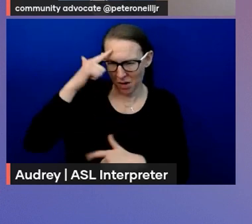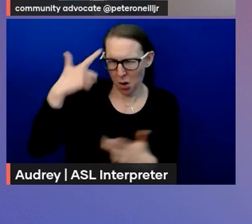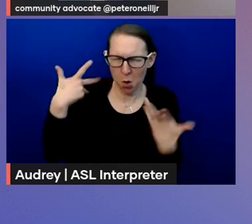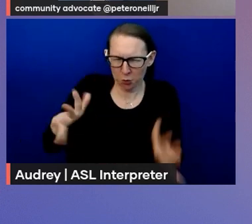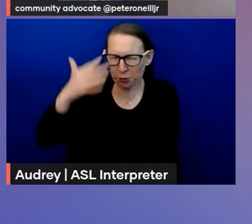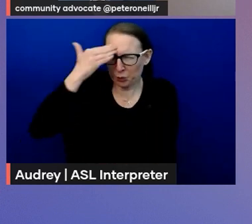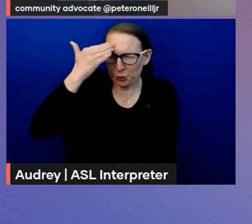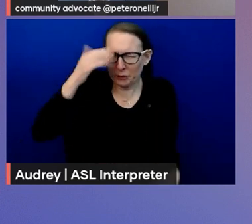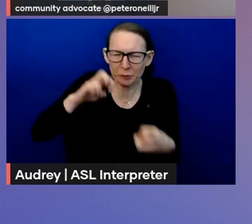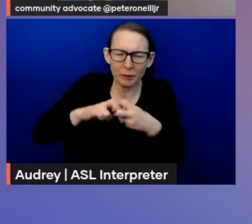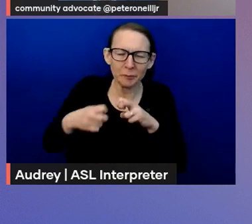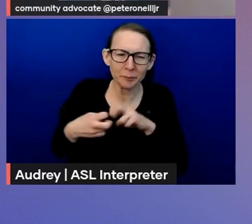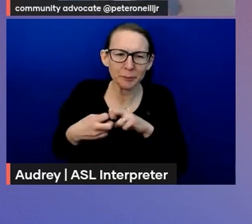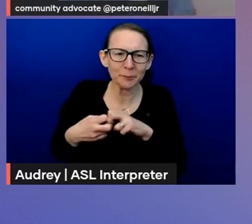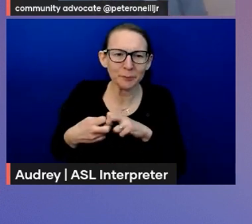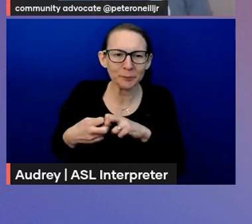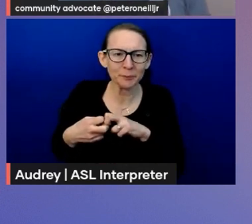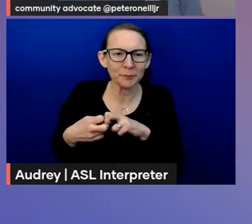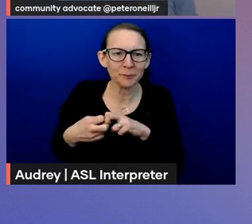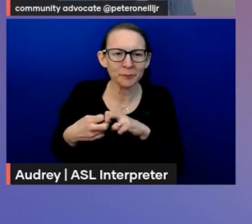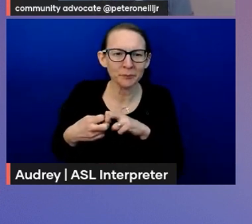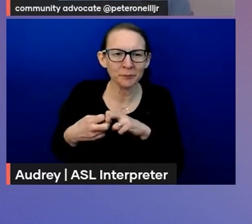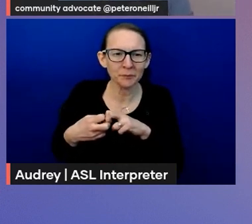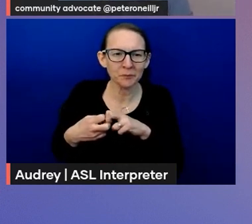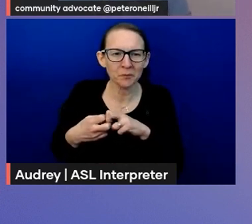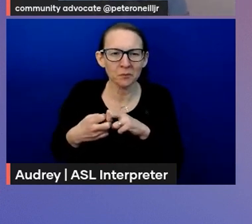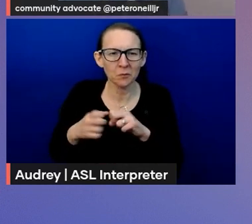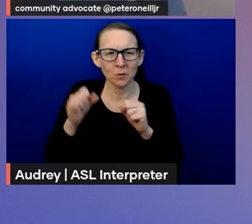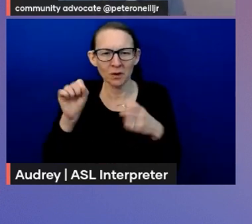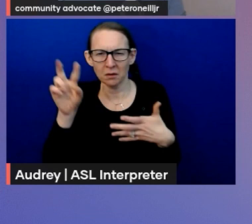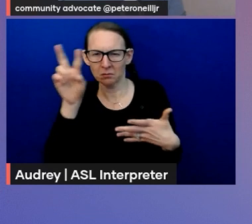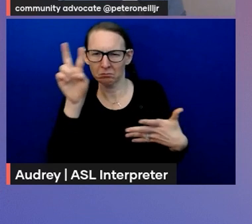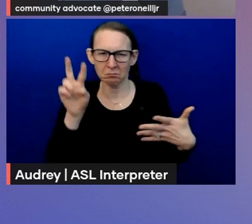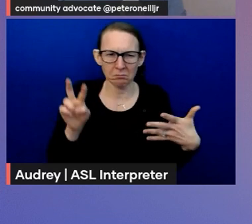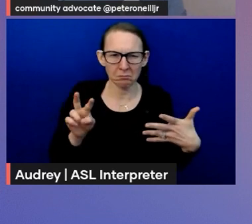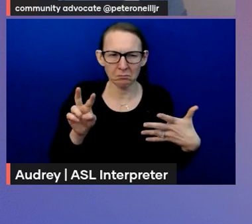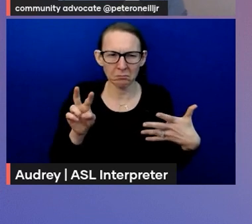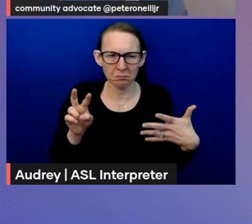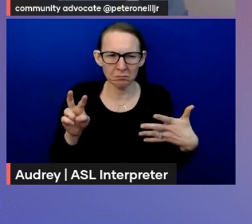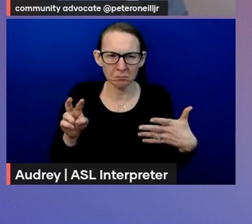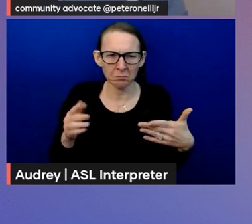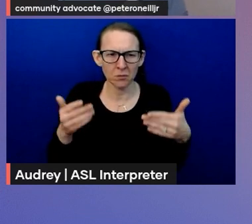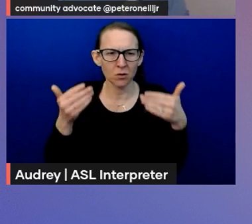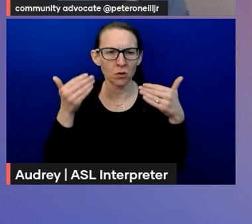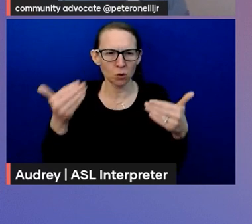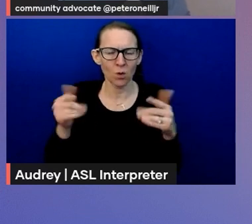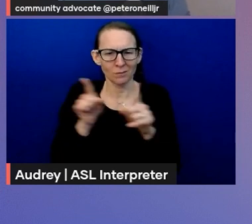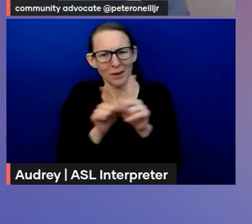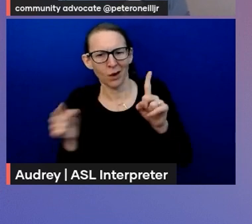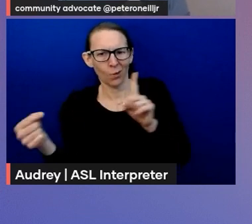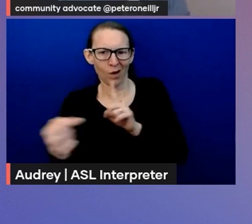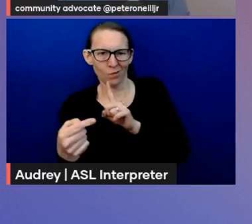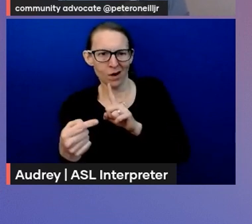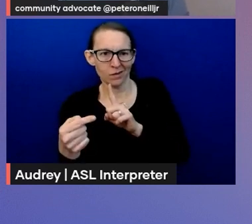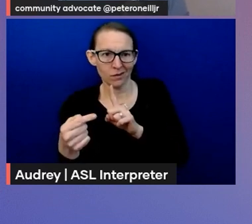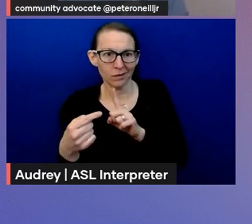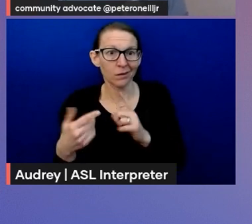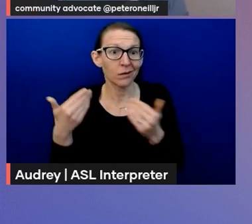We can kind of skip around this. And let's just actually make a way around this, right? Let's say